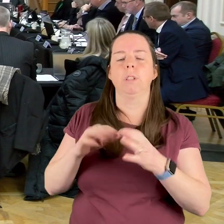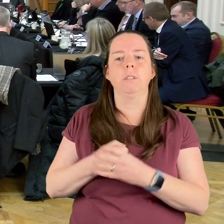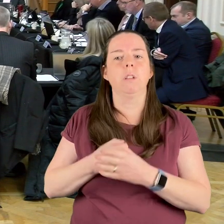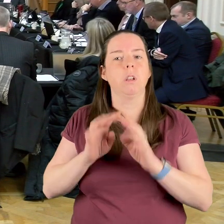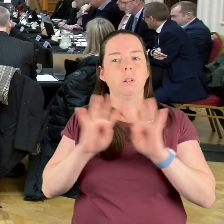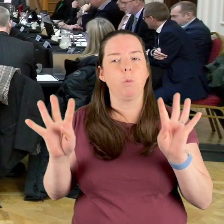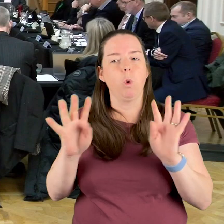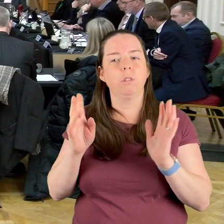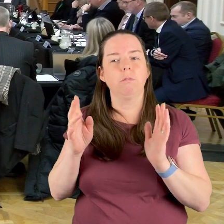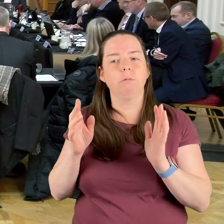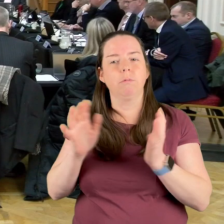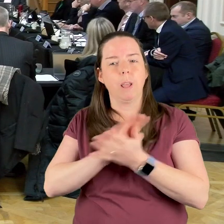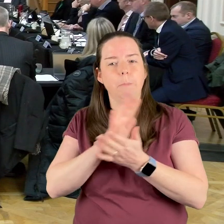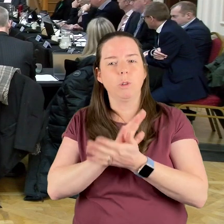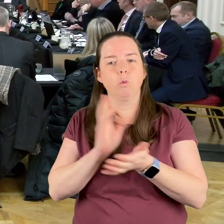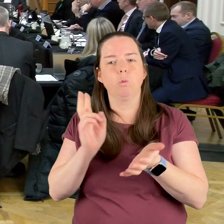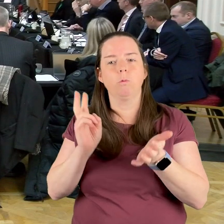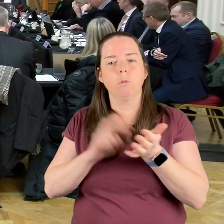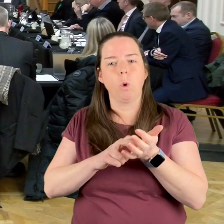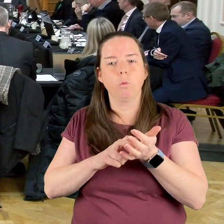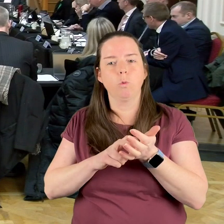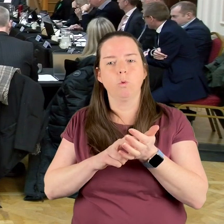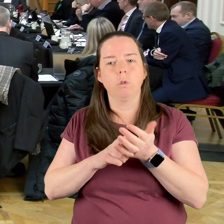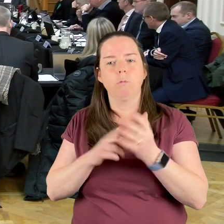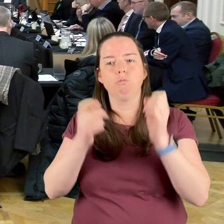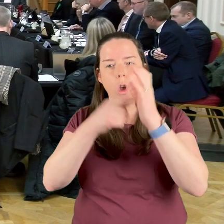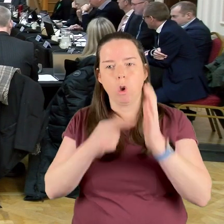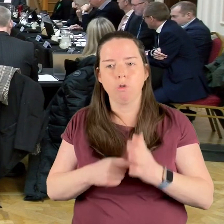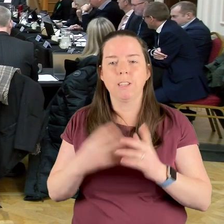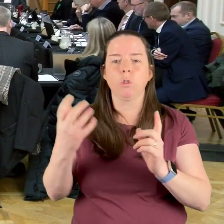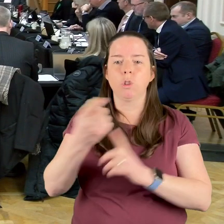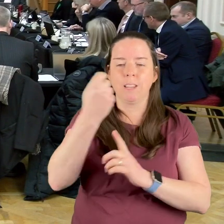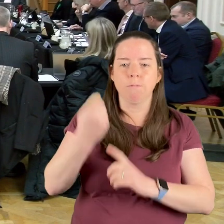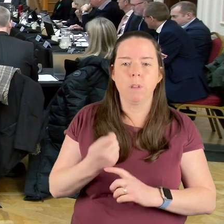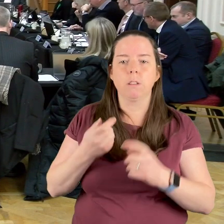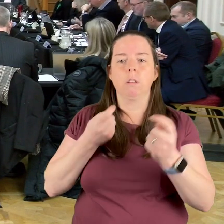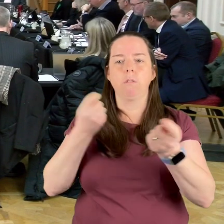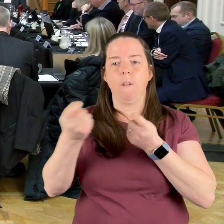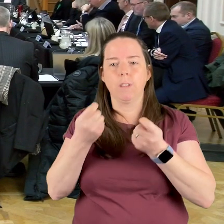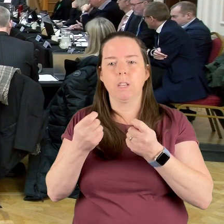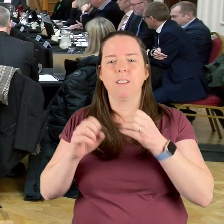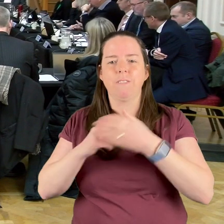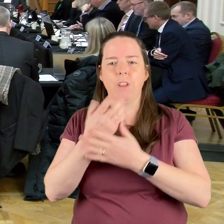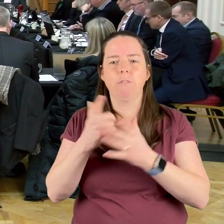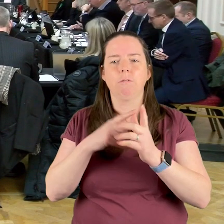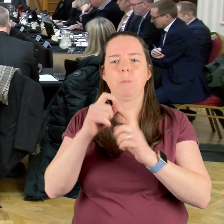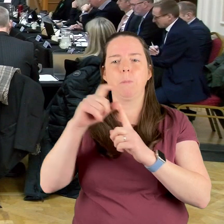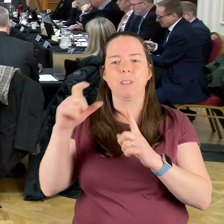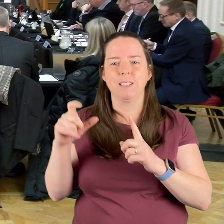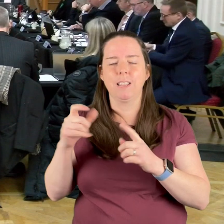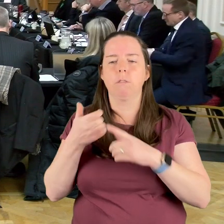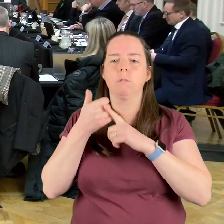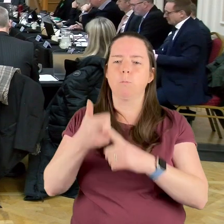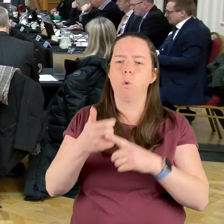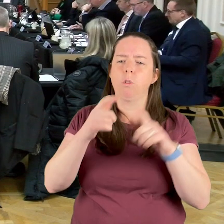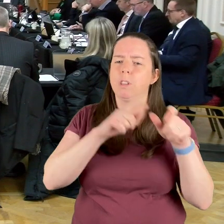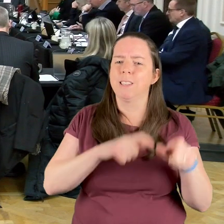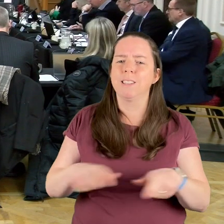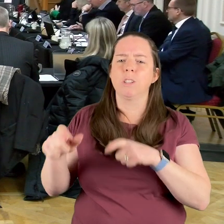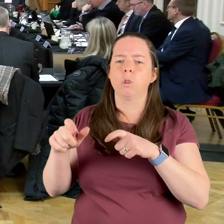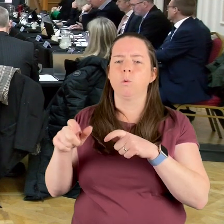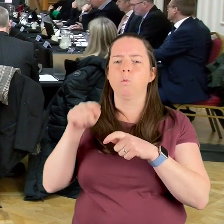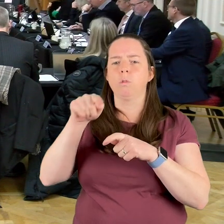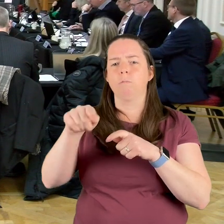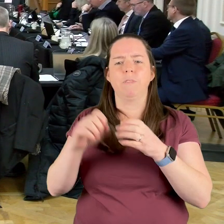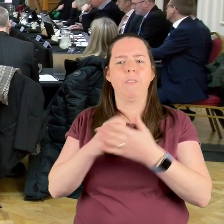much for all of the work that you've done collectively on this. Is the board content to note the priorities, achievements, governance